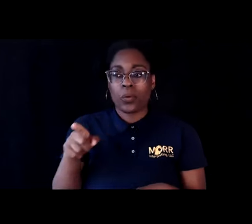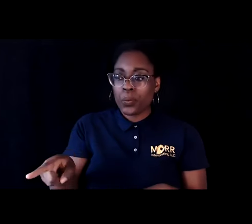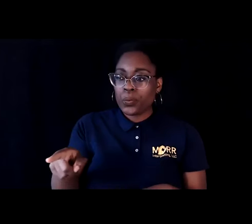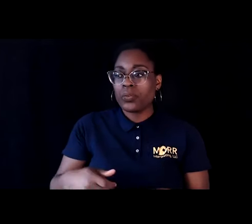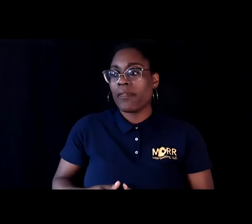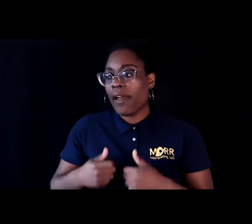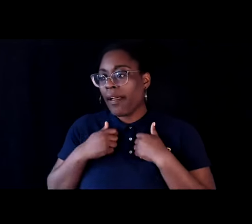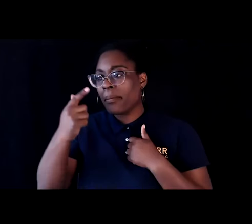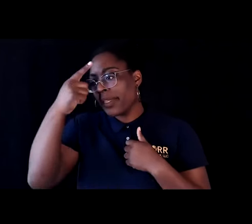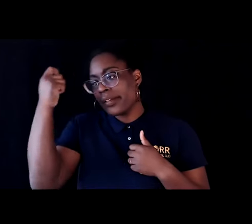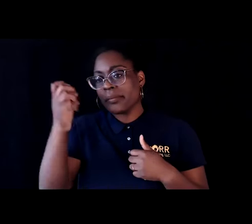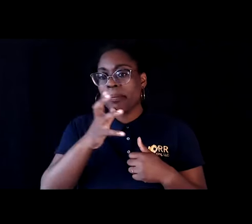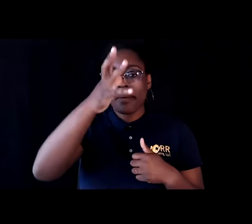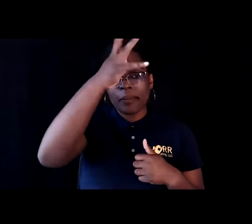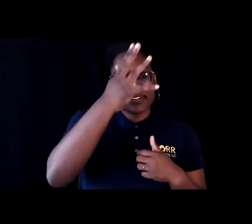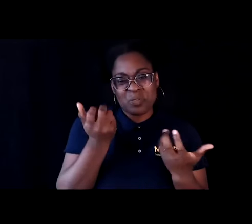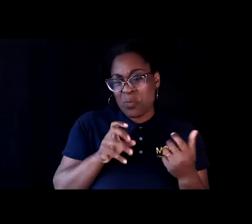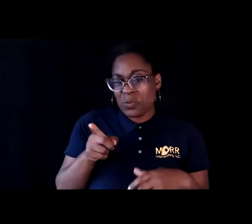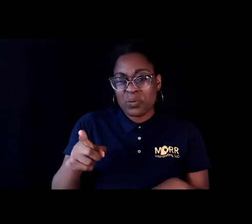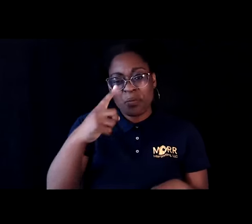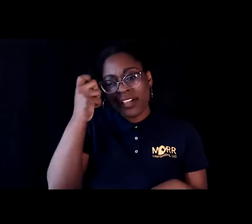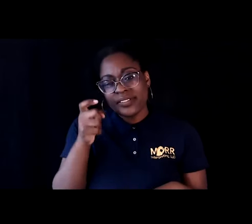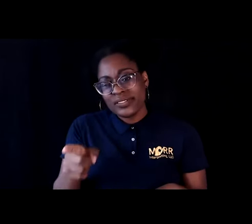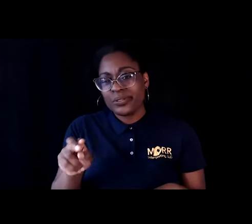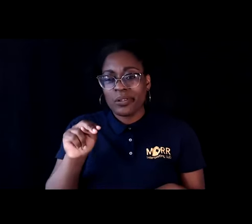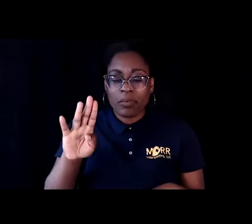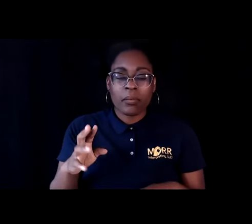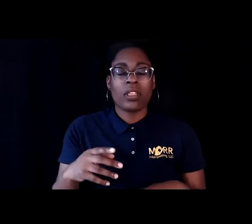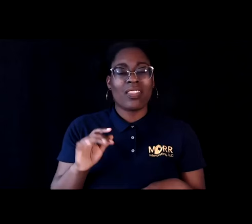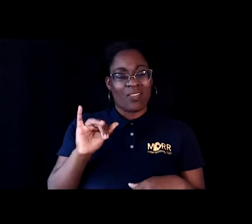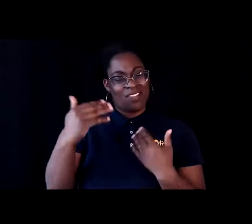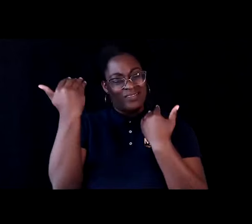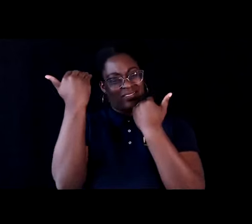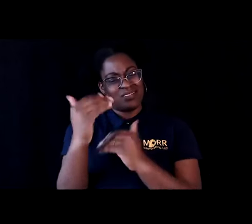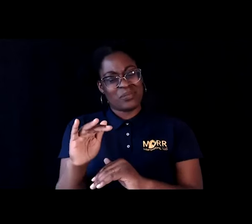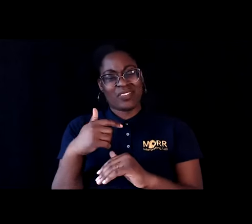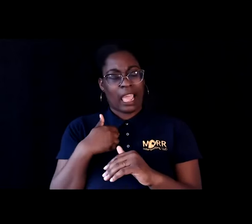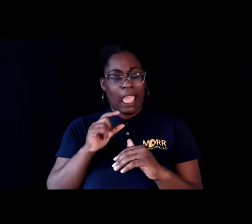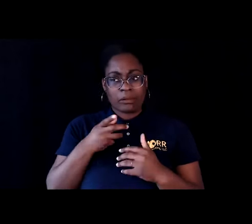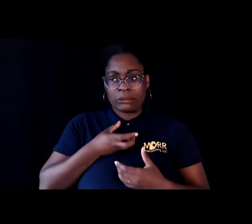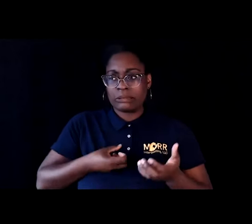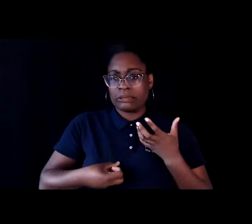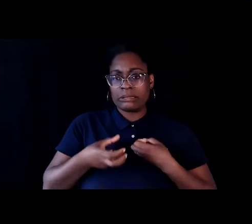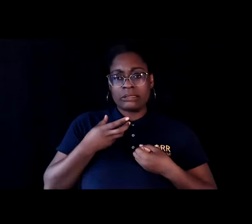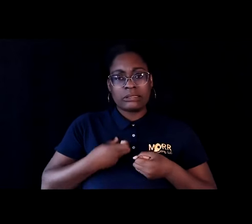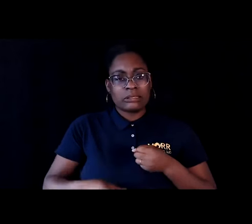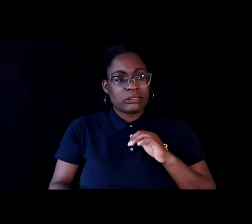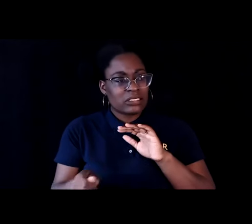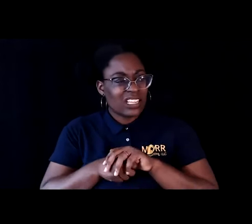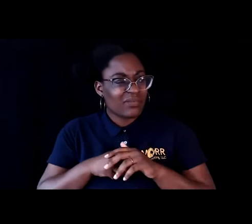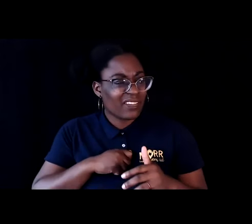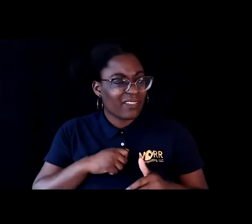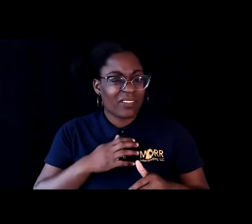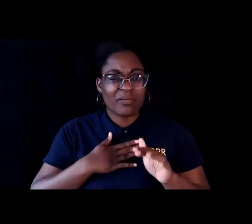to limit who they are and their own gender expression to participate in a society that would have killed